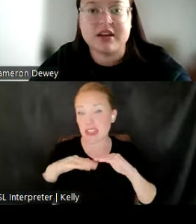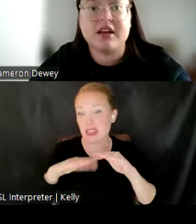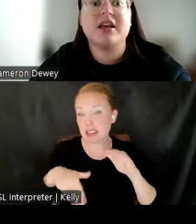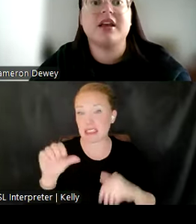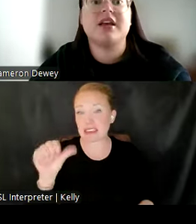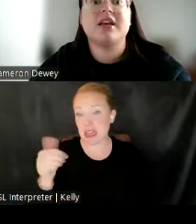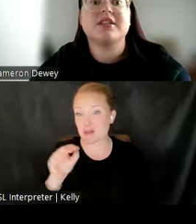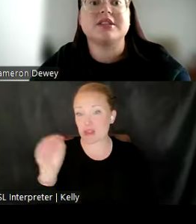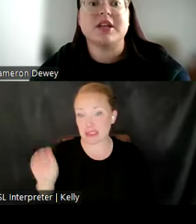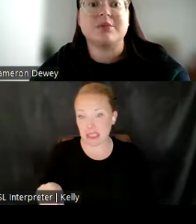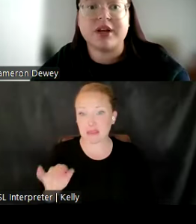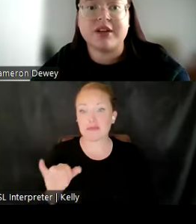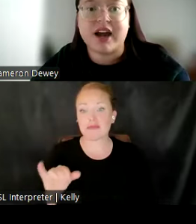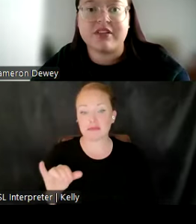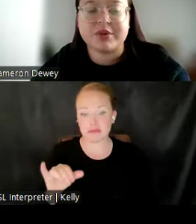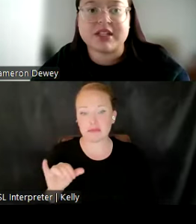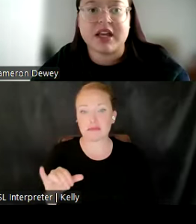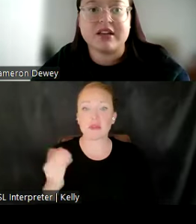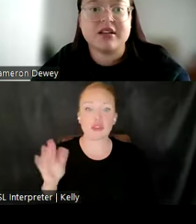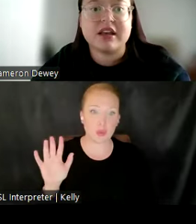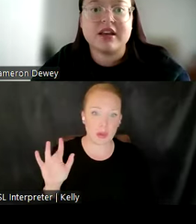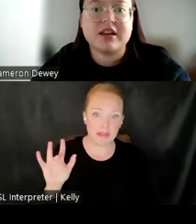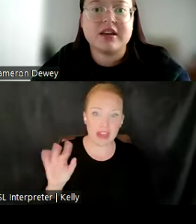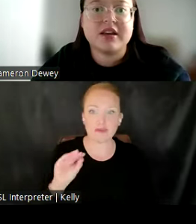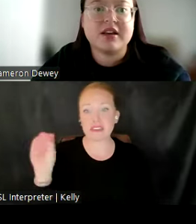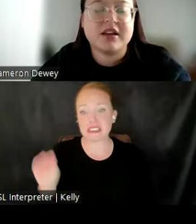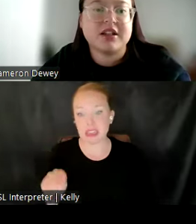10%. There's some 25%.